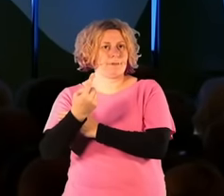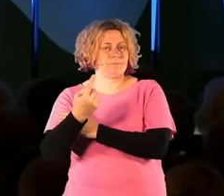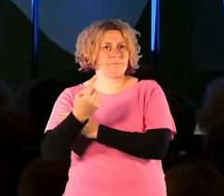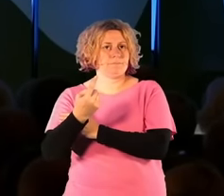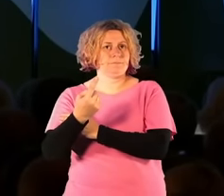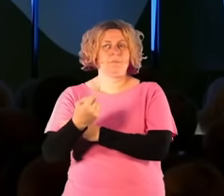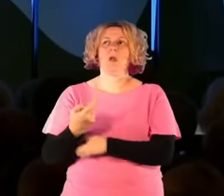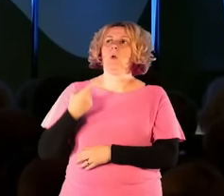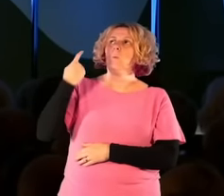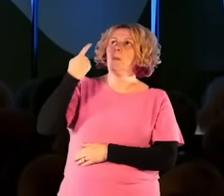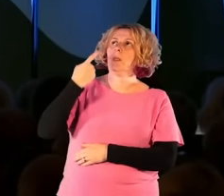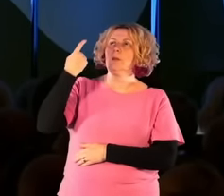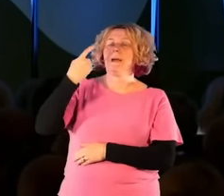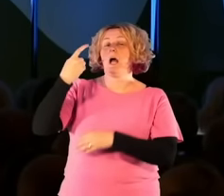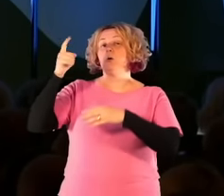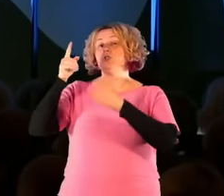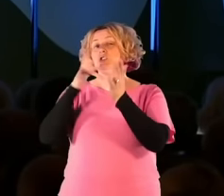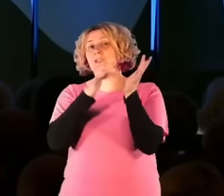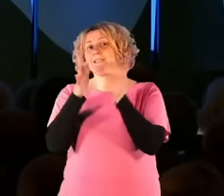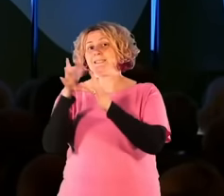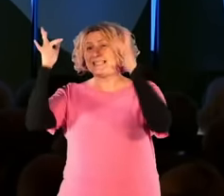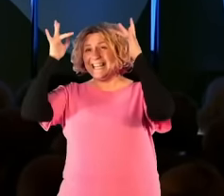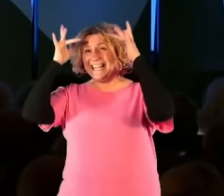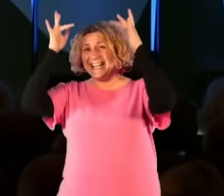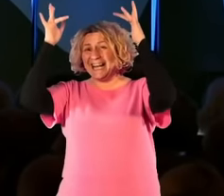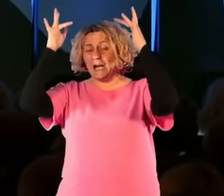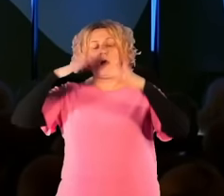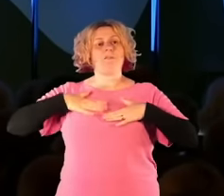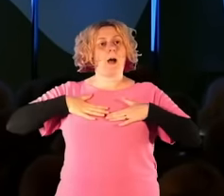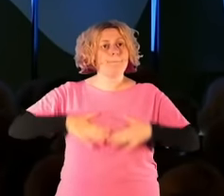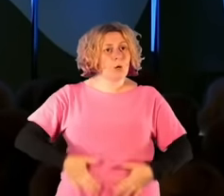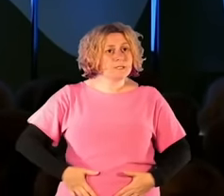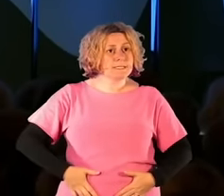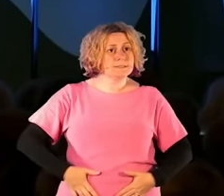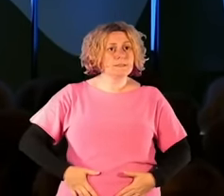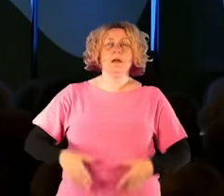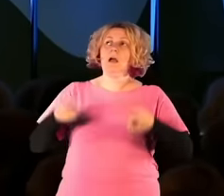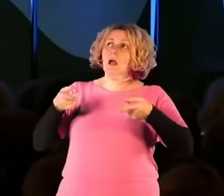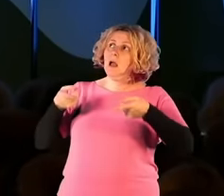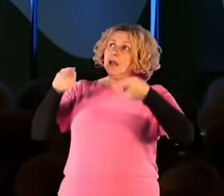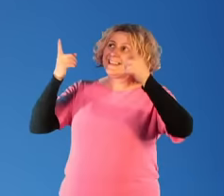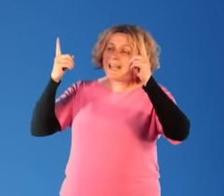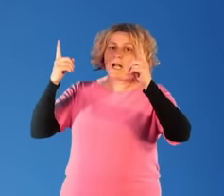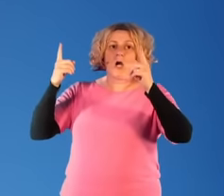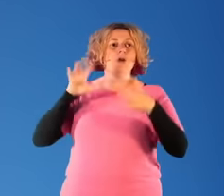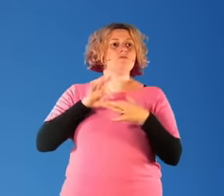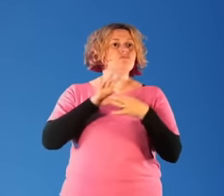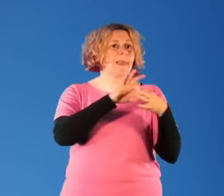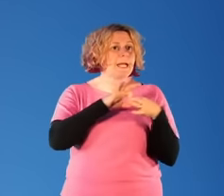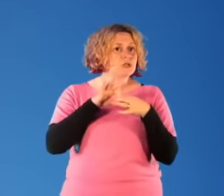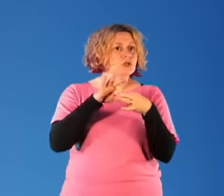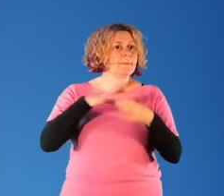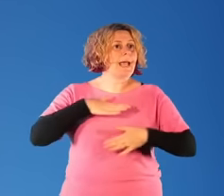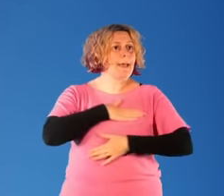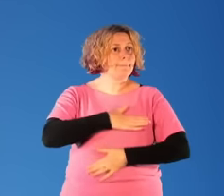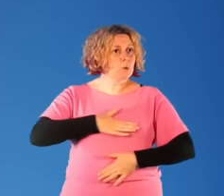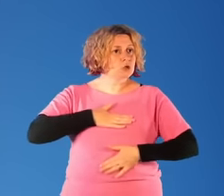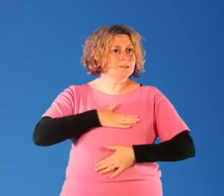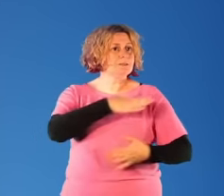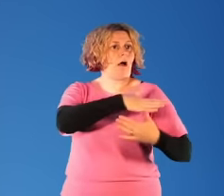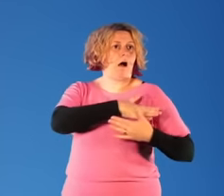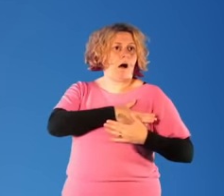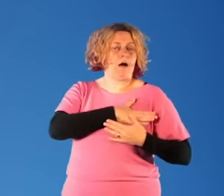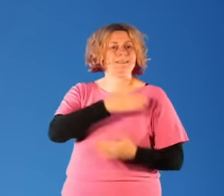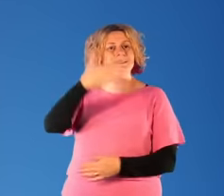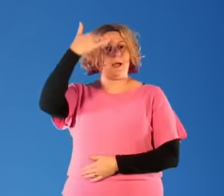of our relationships. He's king of our emotions, and he's king of our hearts and minds. In our evenings this week, we've had a wonderful time